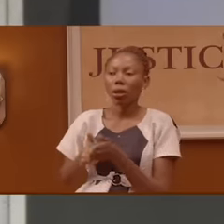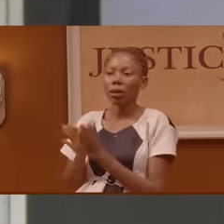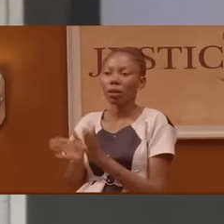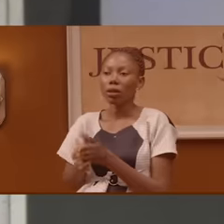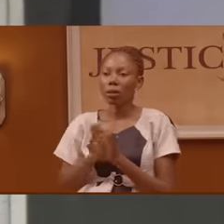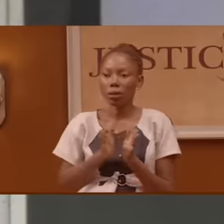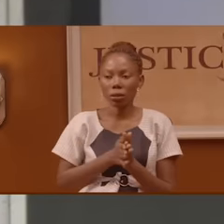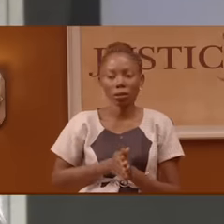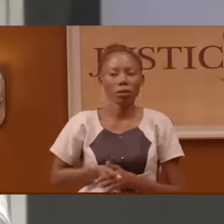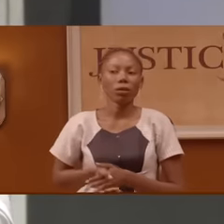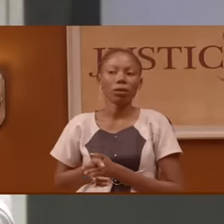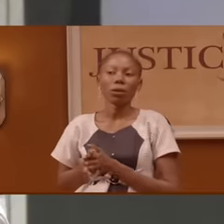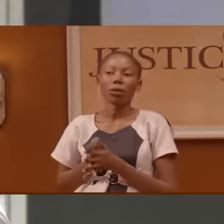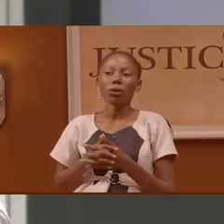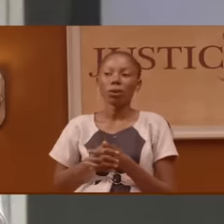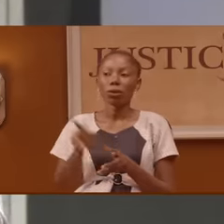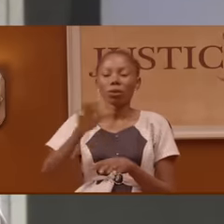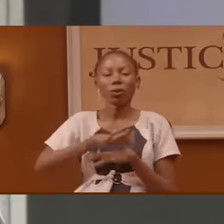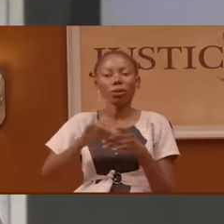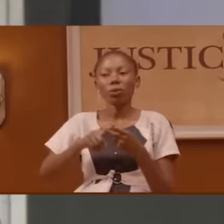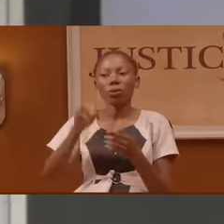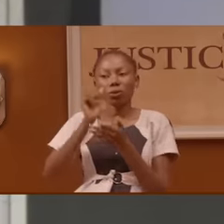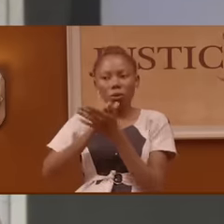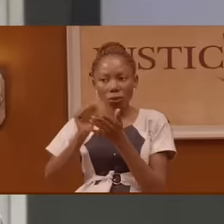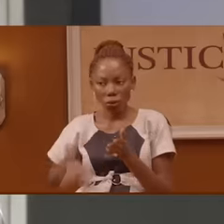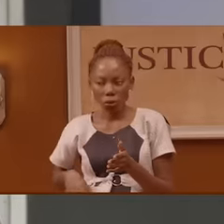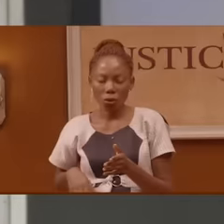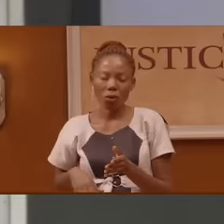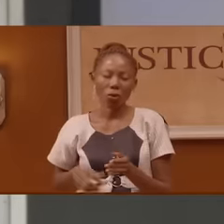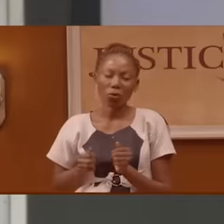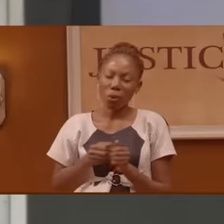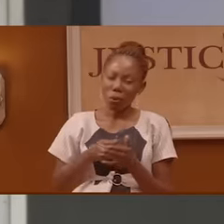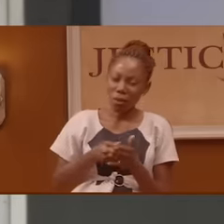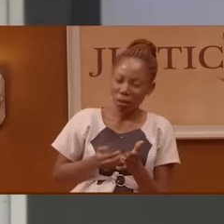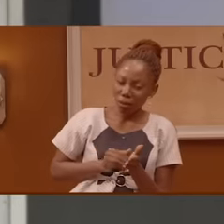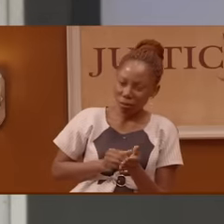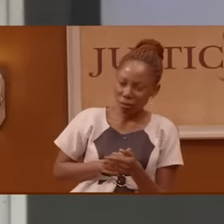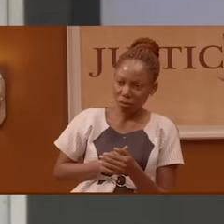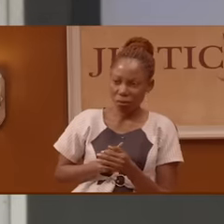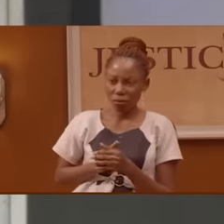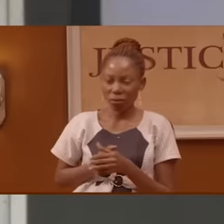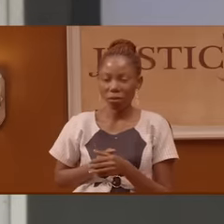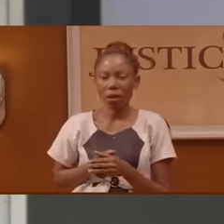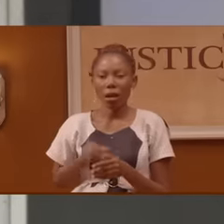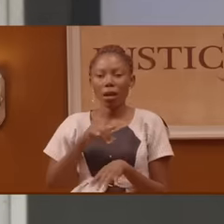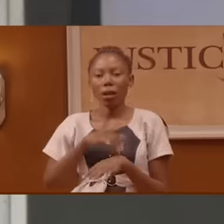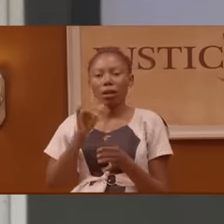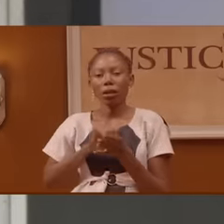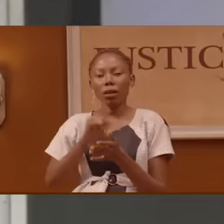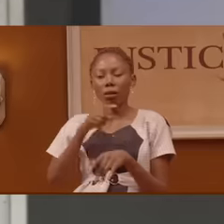people about, even friends. I said, I don't want to abort this pregnancy and even money. So at the time